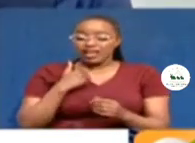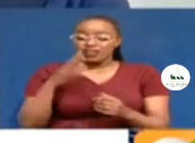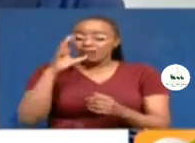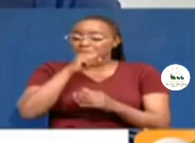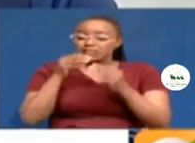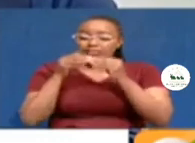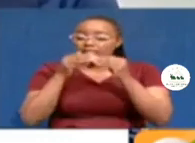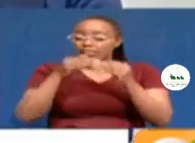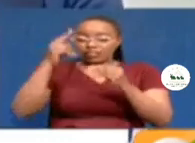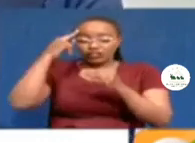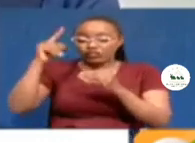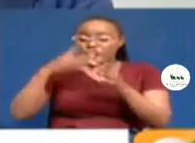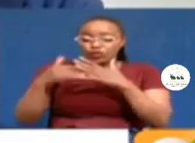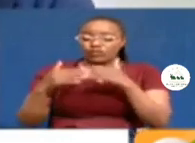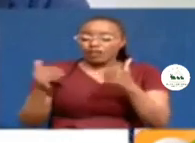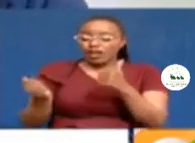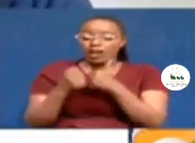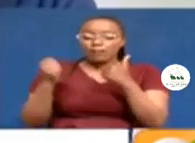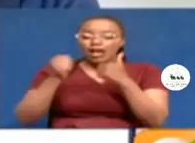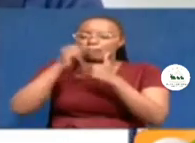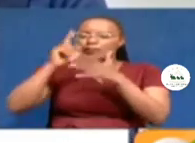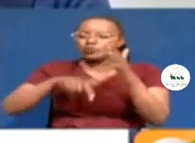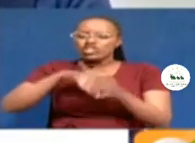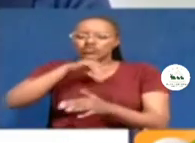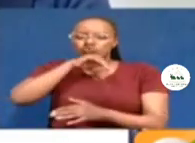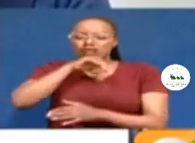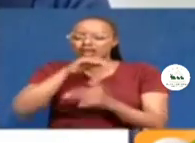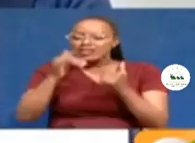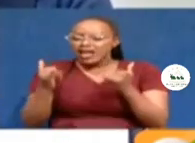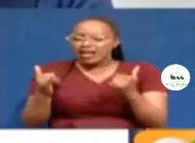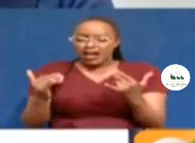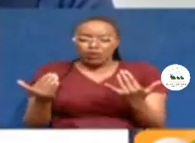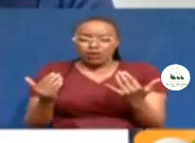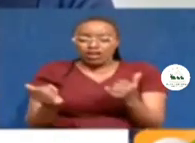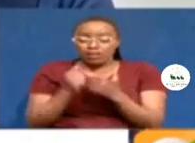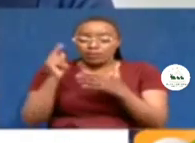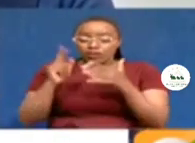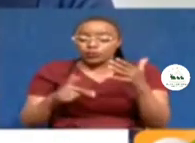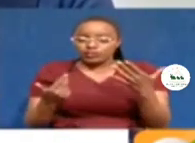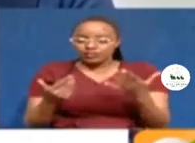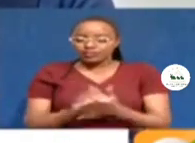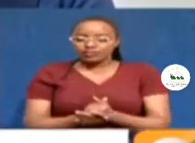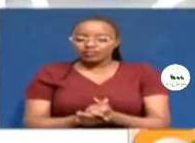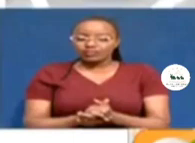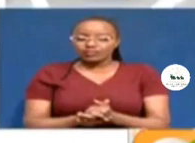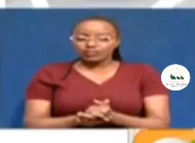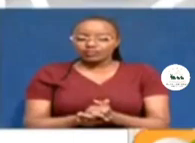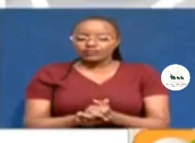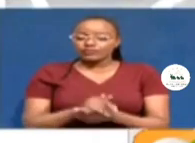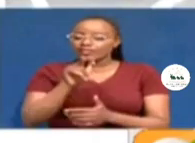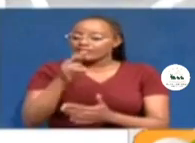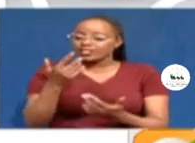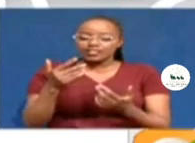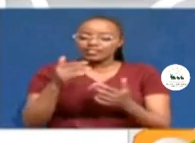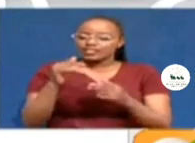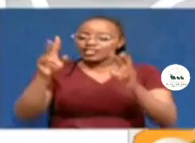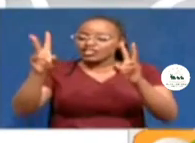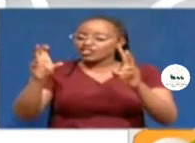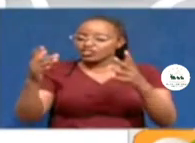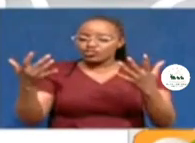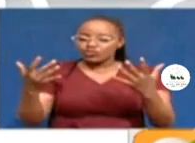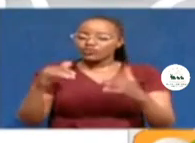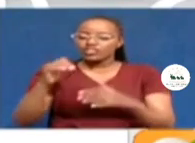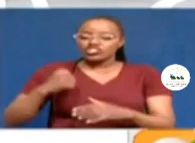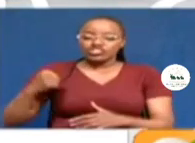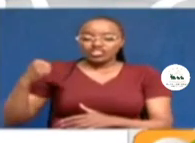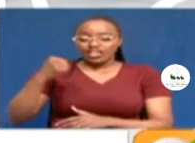Is that a misreading of the equation? No, and what happens to Raila Odinga now? You know, in this whole handshake? Jeff,